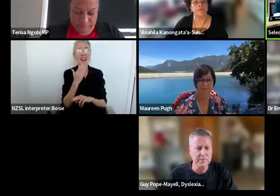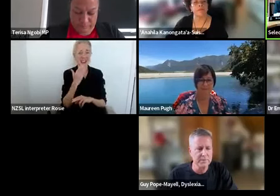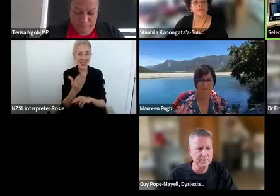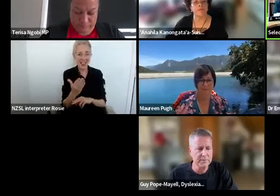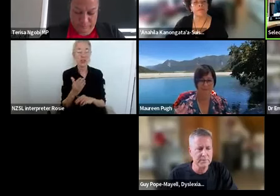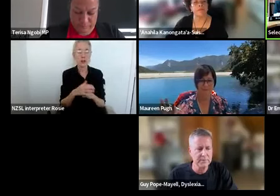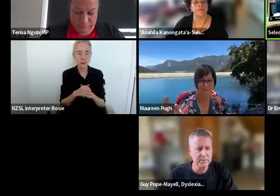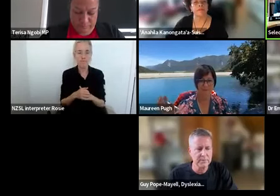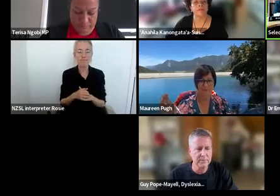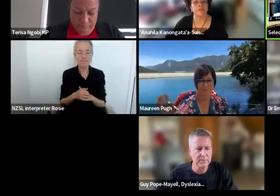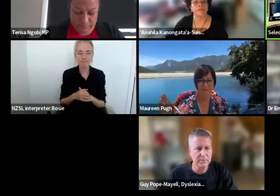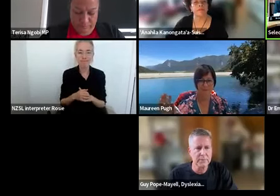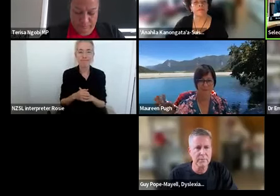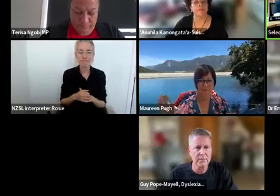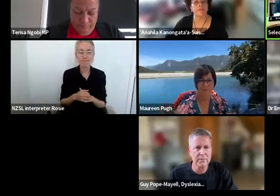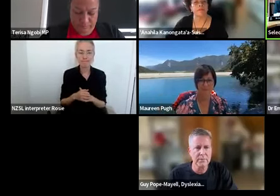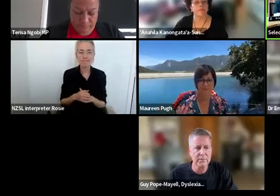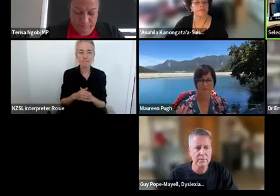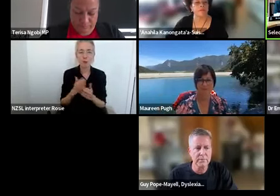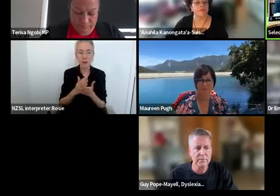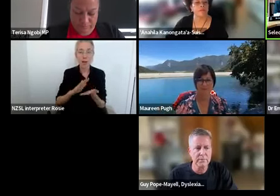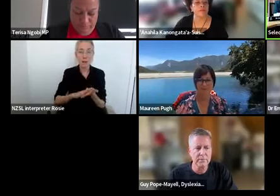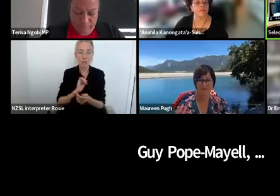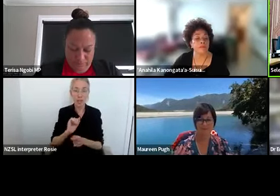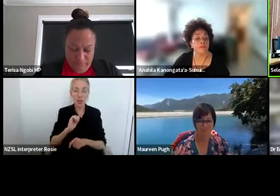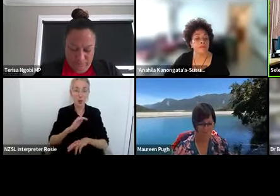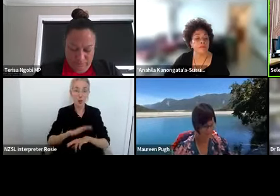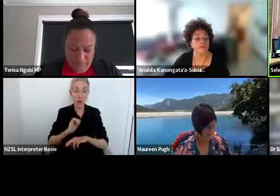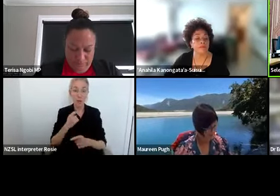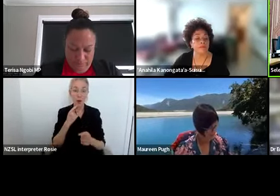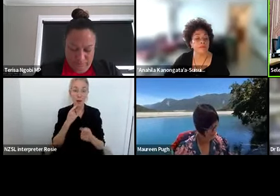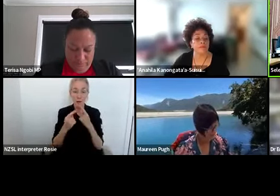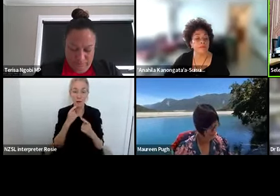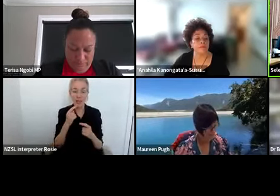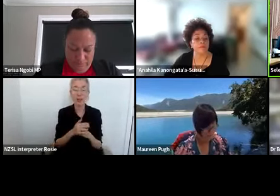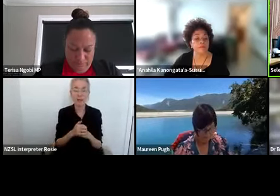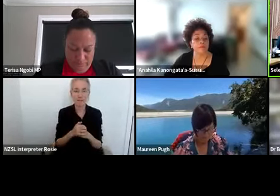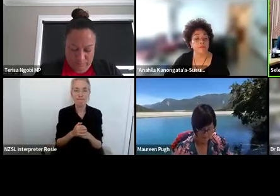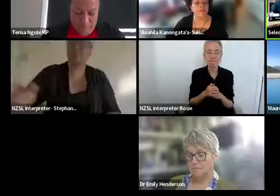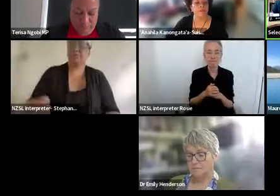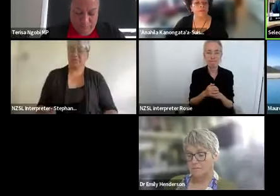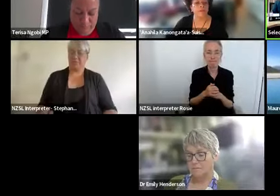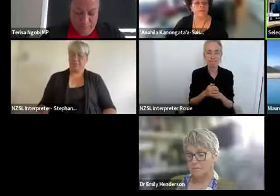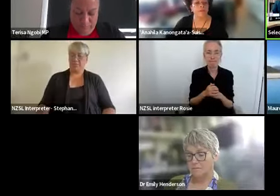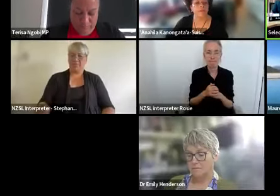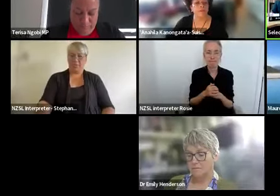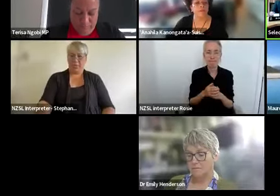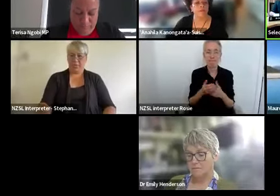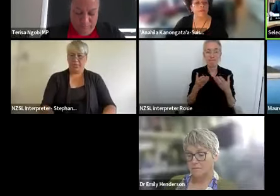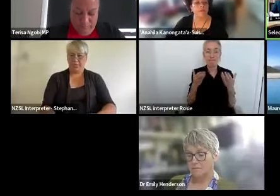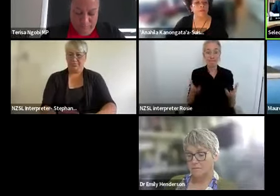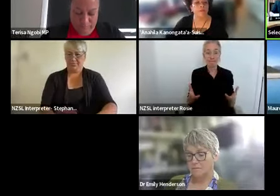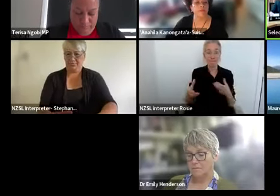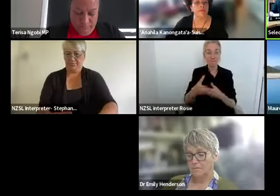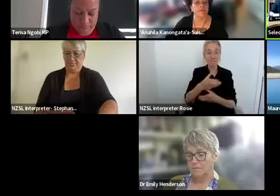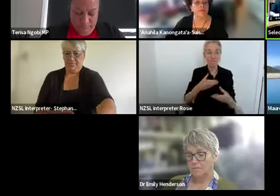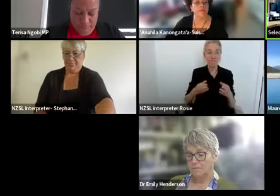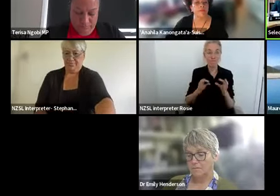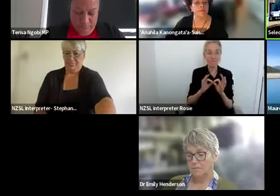you. Appreciate it. So we now have Victoria